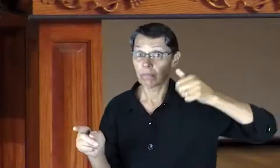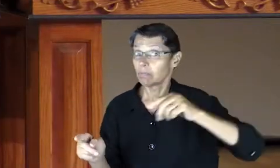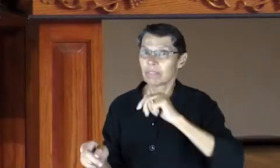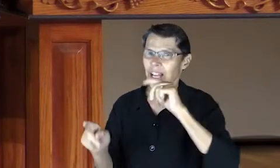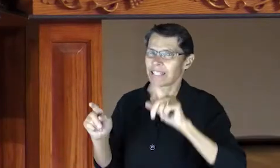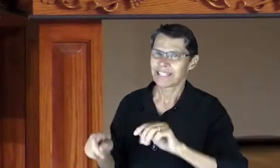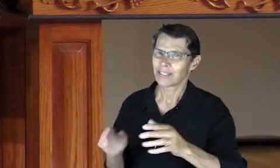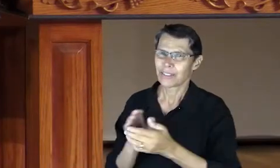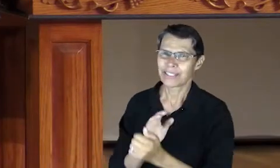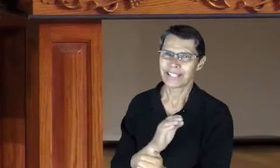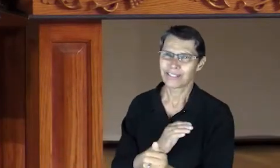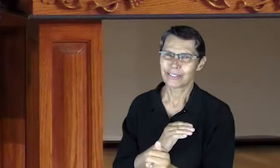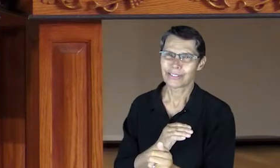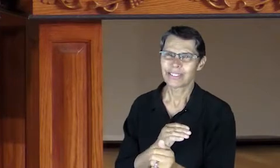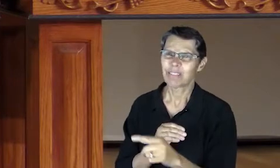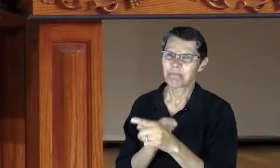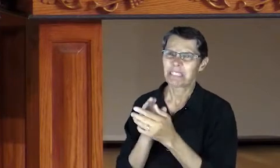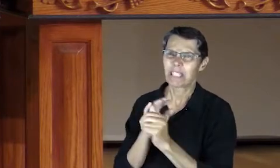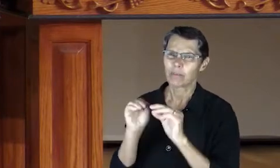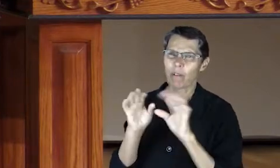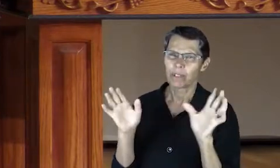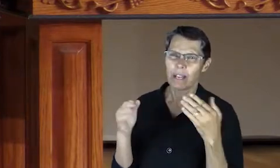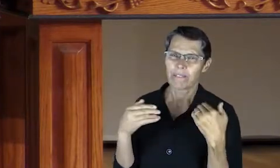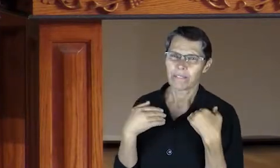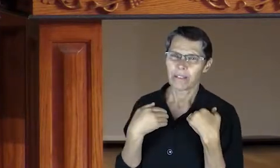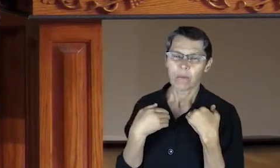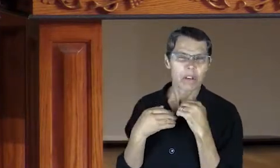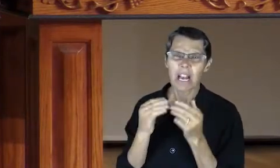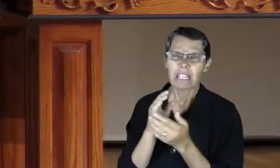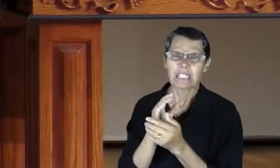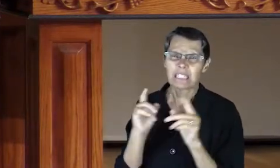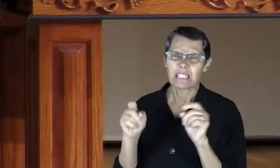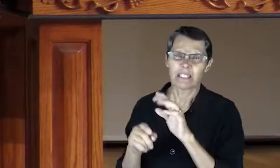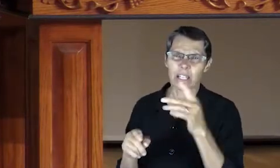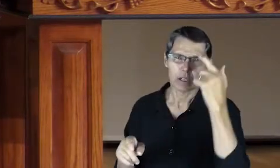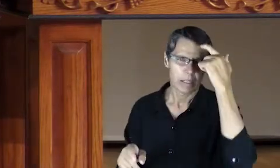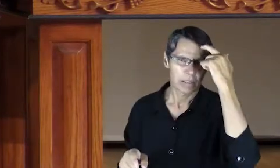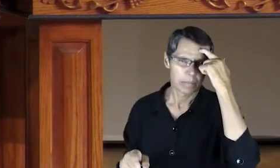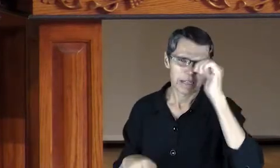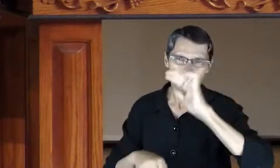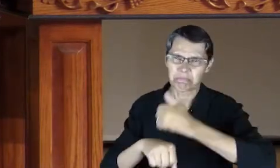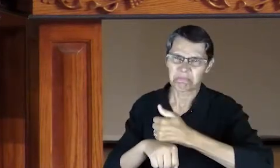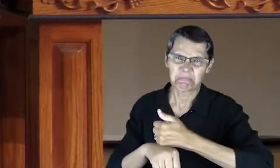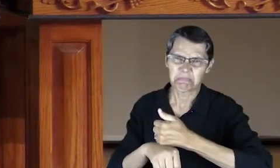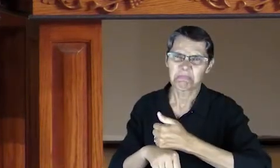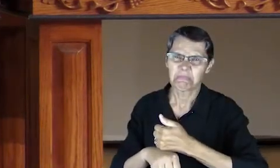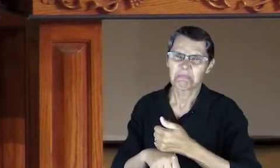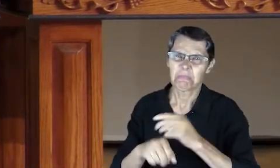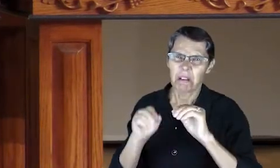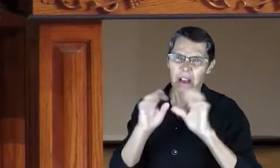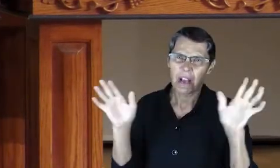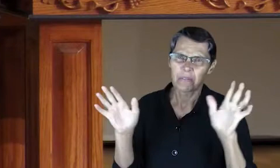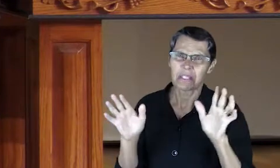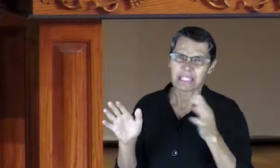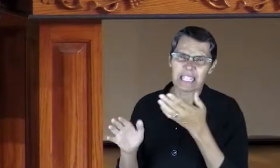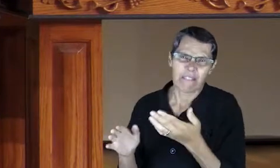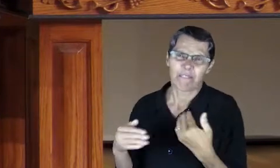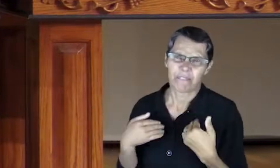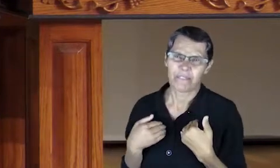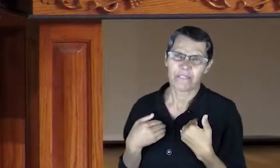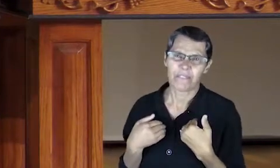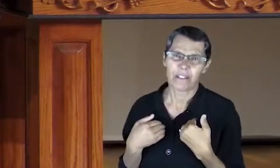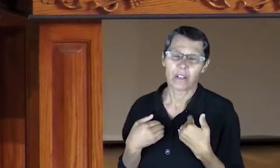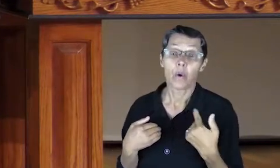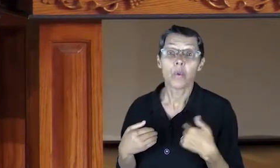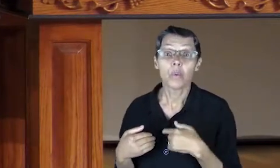he said. "If they didn't have those already, they wouldn't be here. We're not testing their mental capabilities. If they didn't have those, they